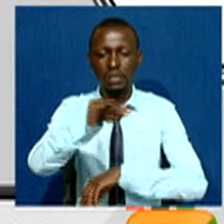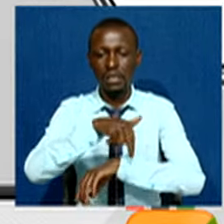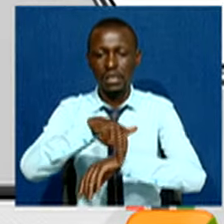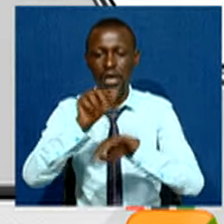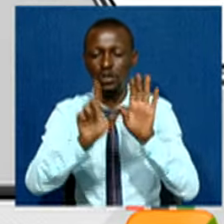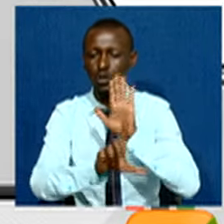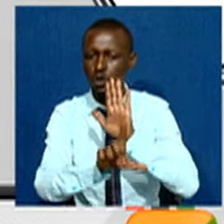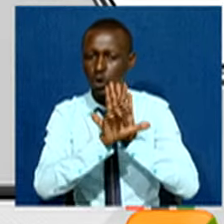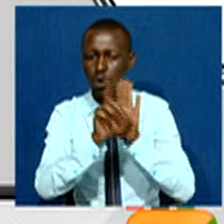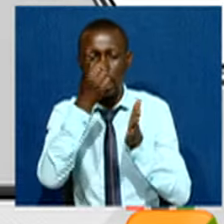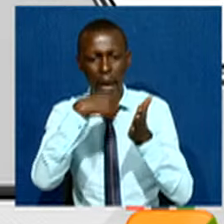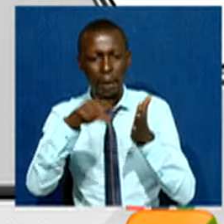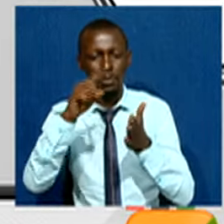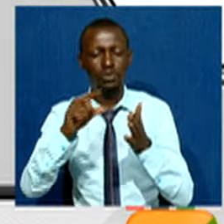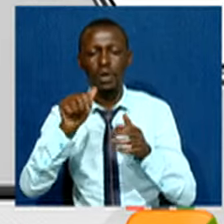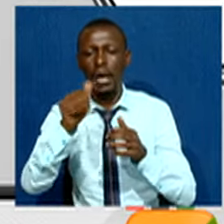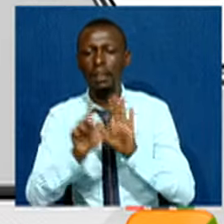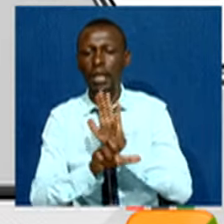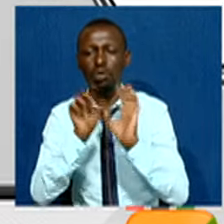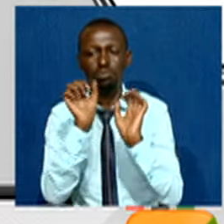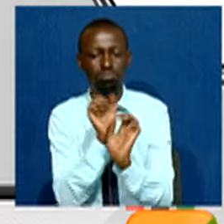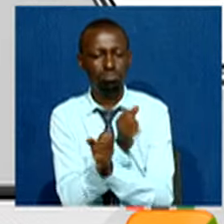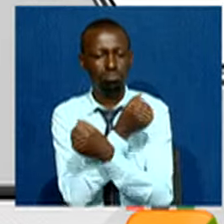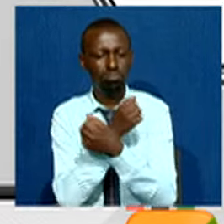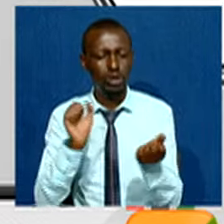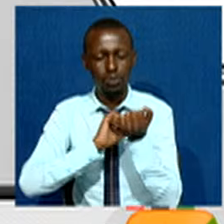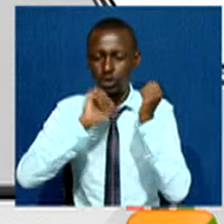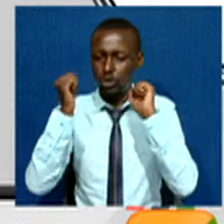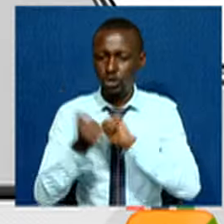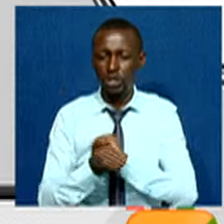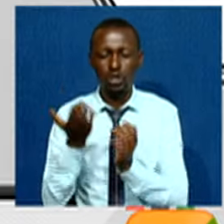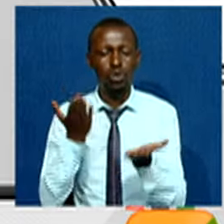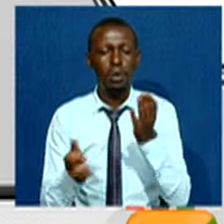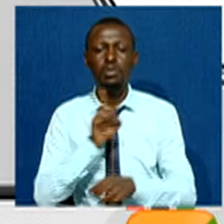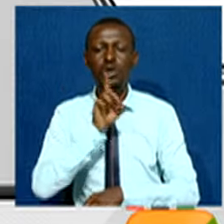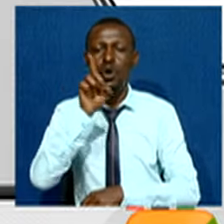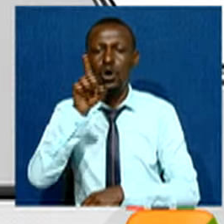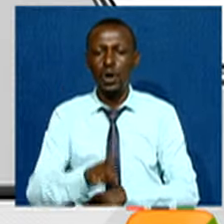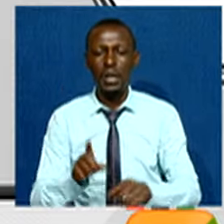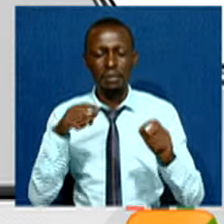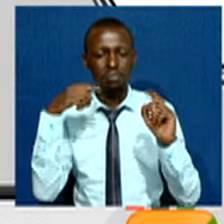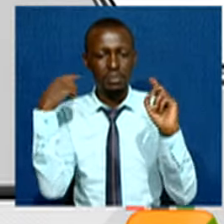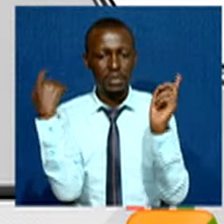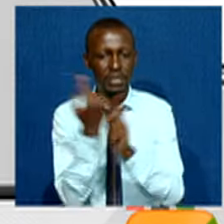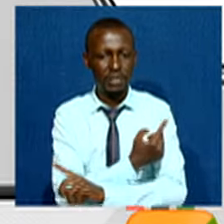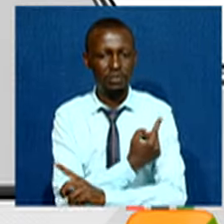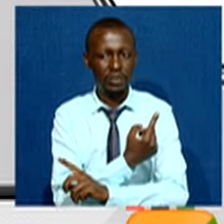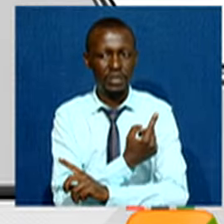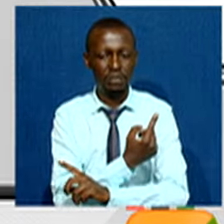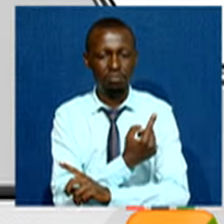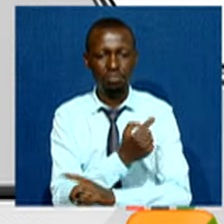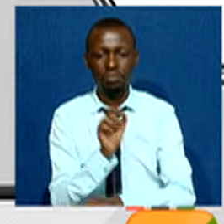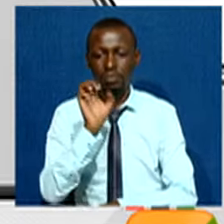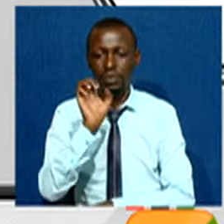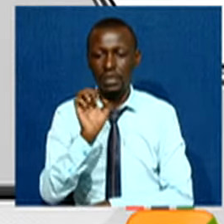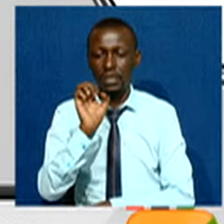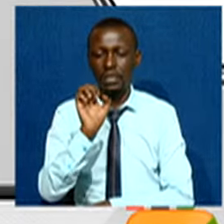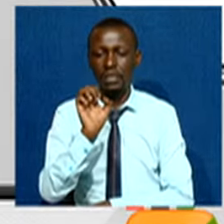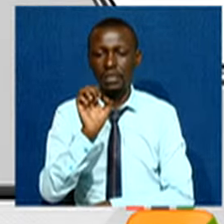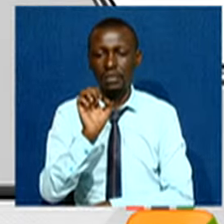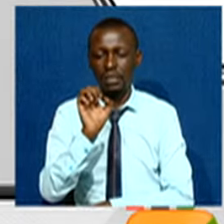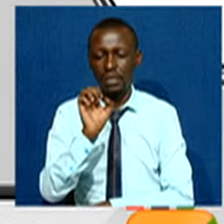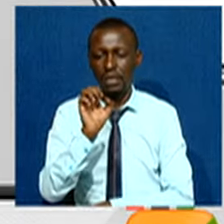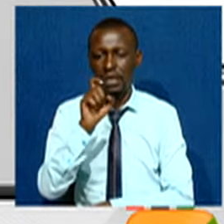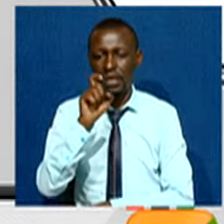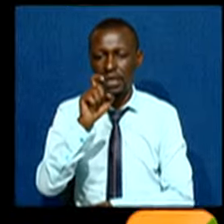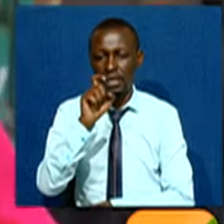be revised by any other law or order that was contradictory. I reference the executive orders issued by the Mombasa and